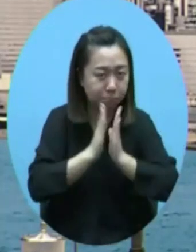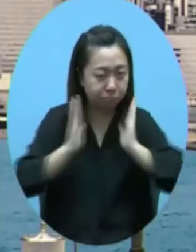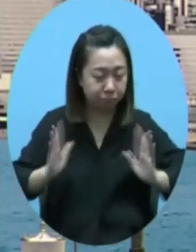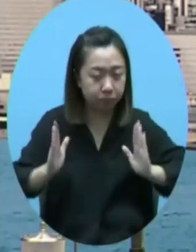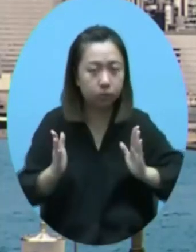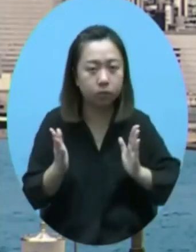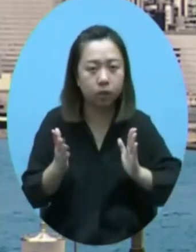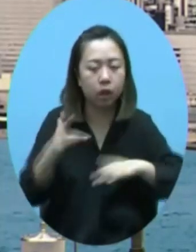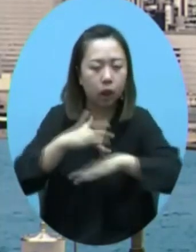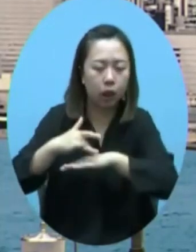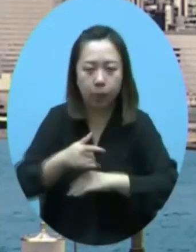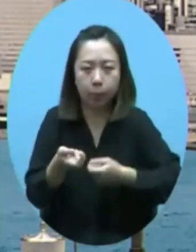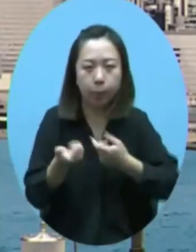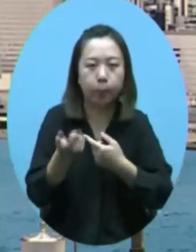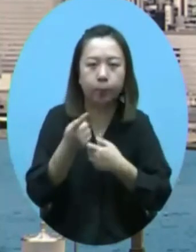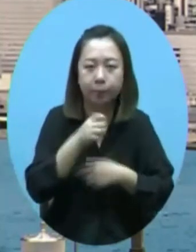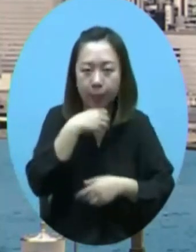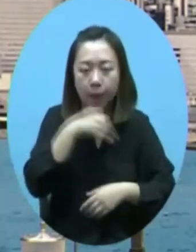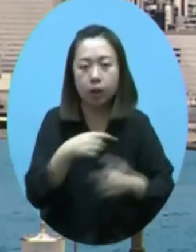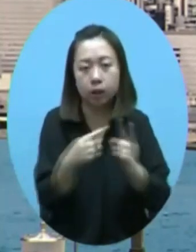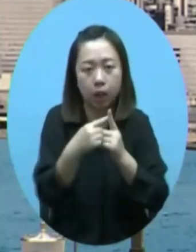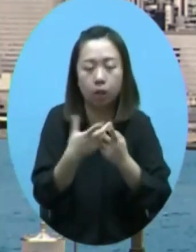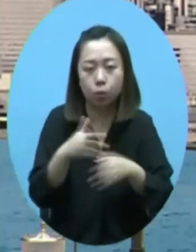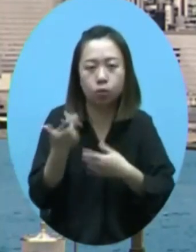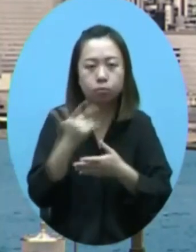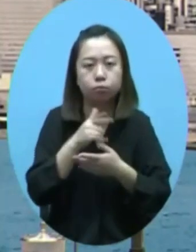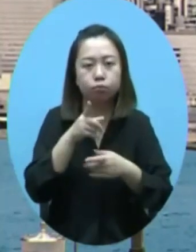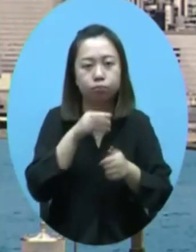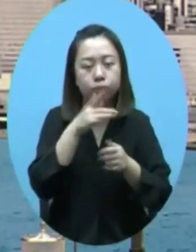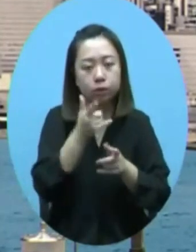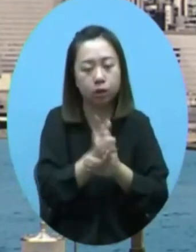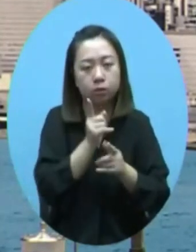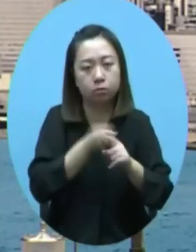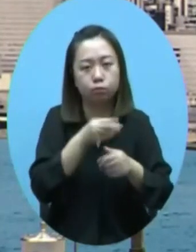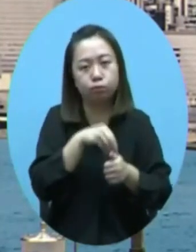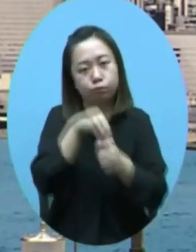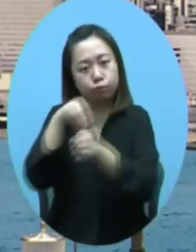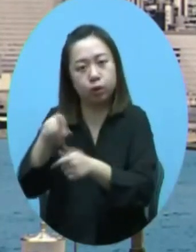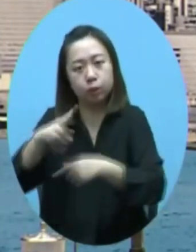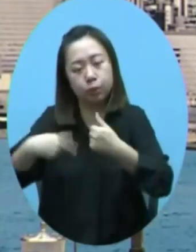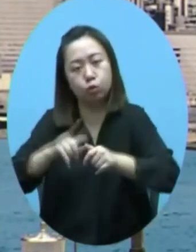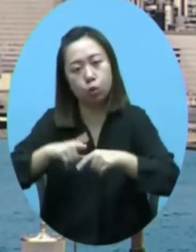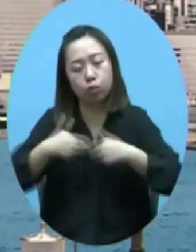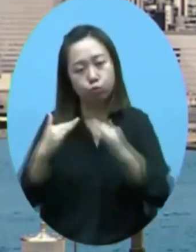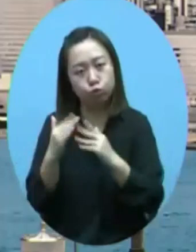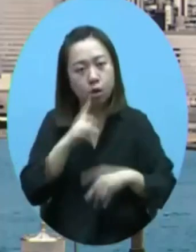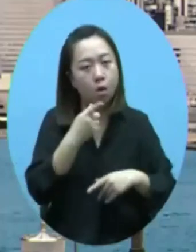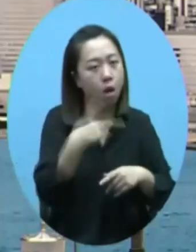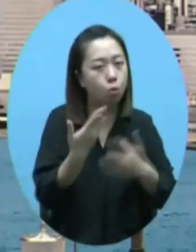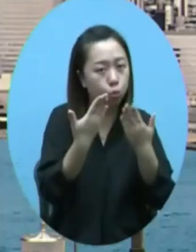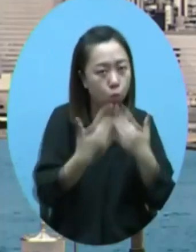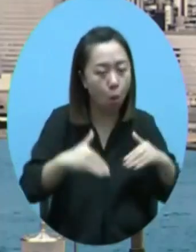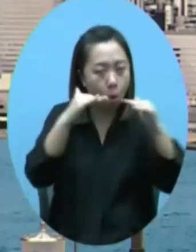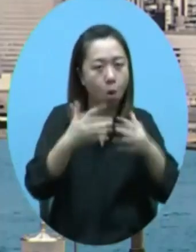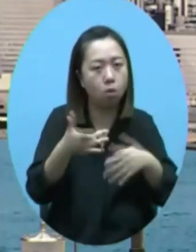During the incubation period, her close contacts during the period would be sent to the quarantine center. In school, there are several